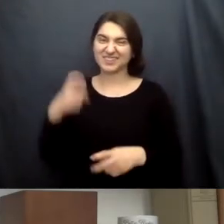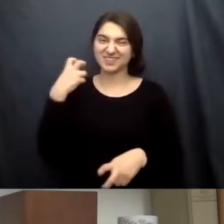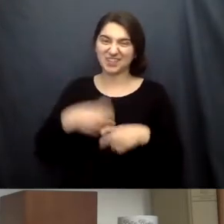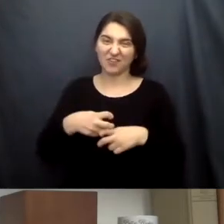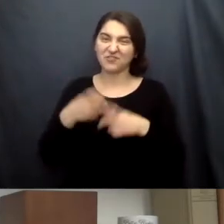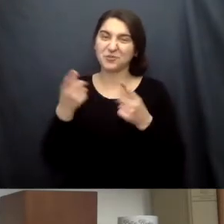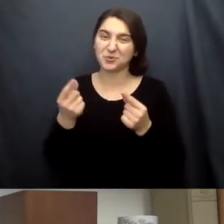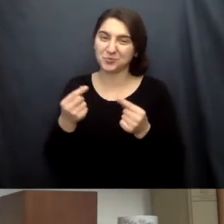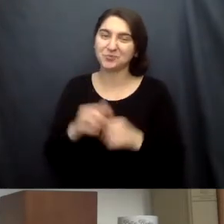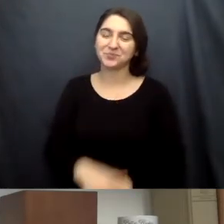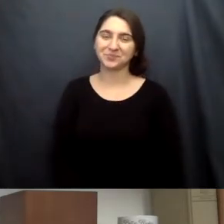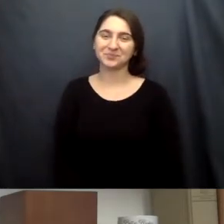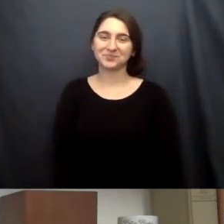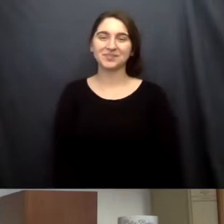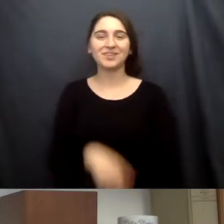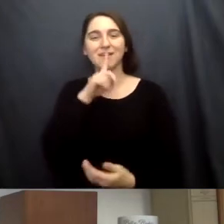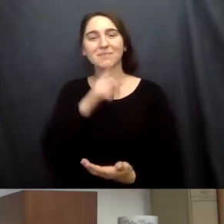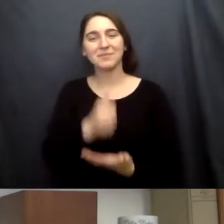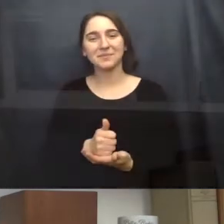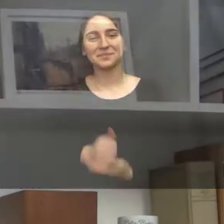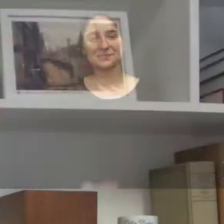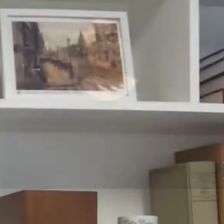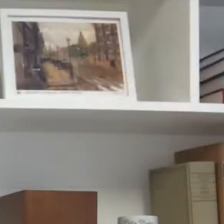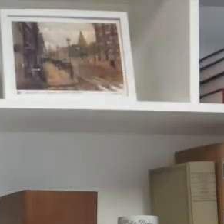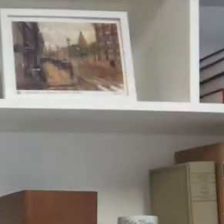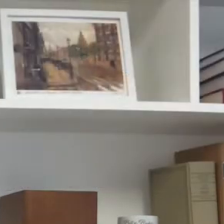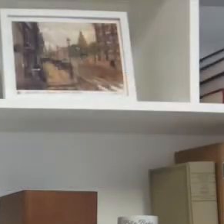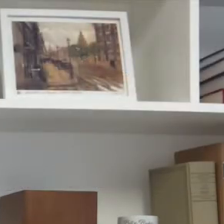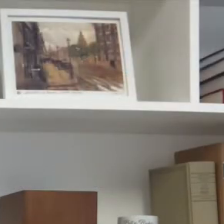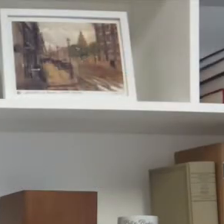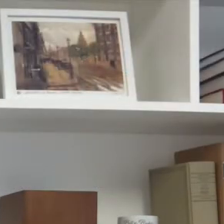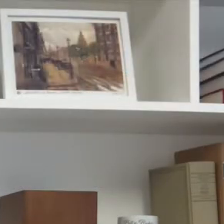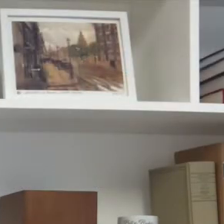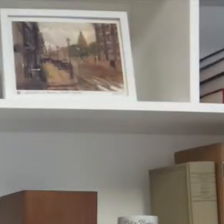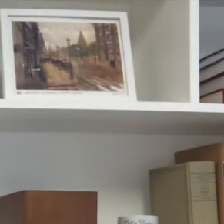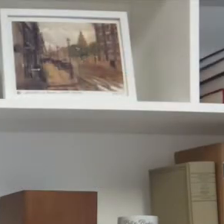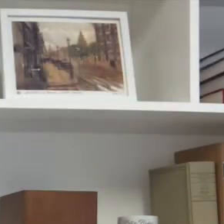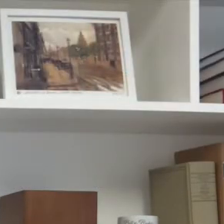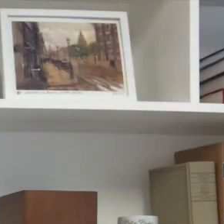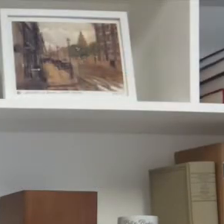even when, especially when, it's difficult to do so.